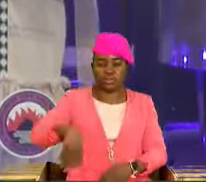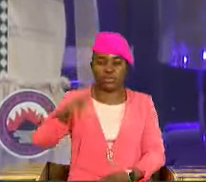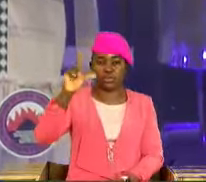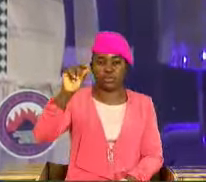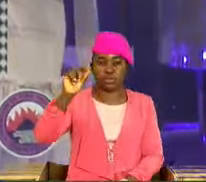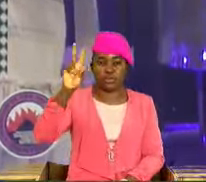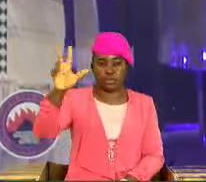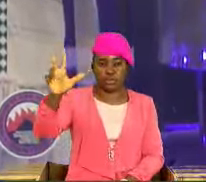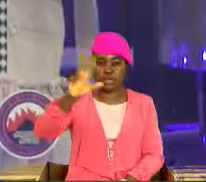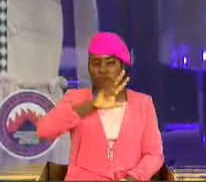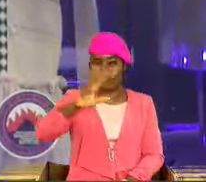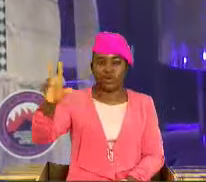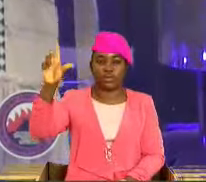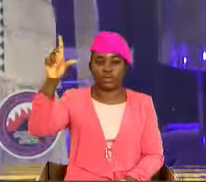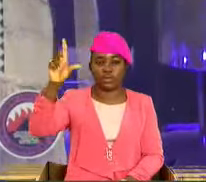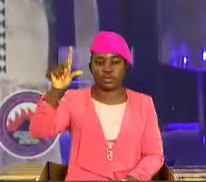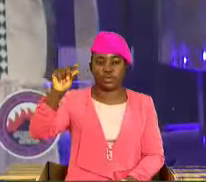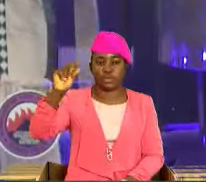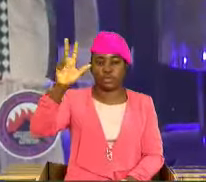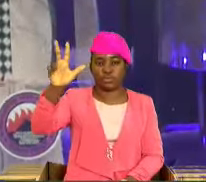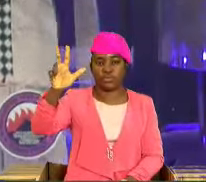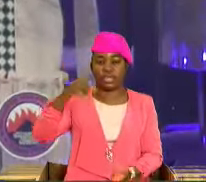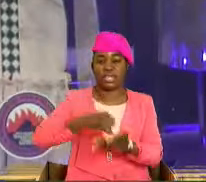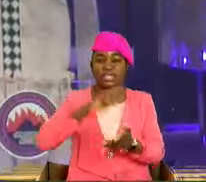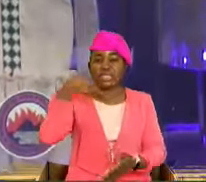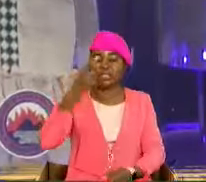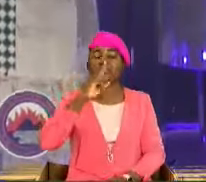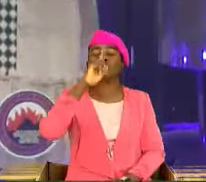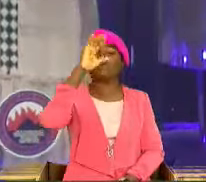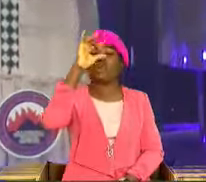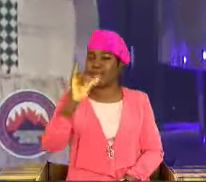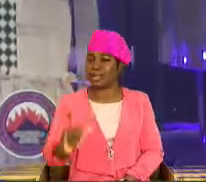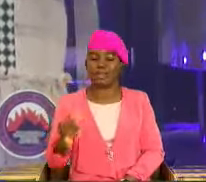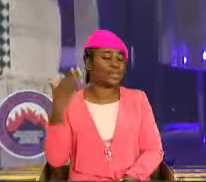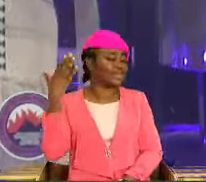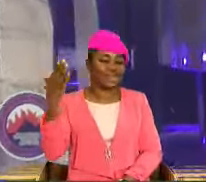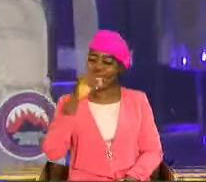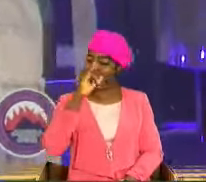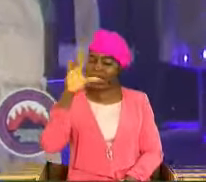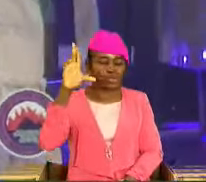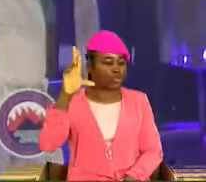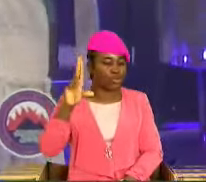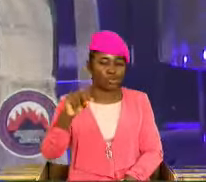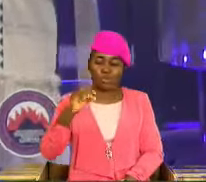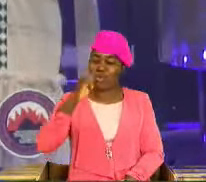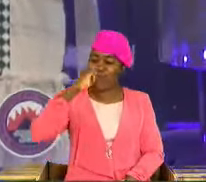2323 say surely there is no enchantment against